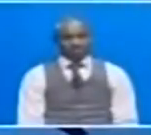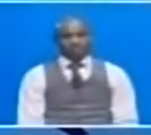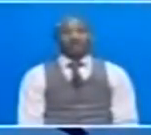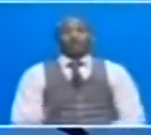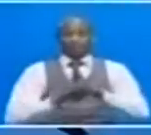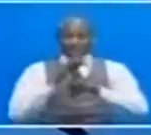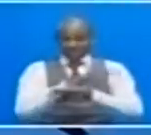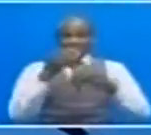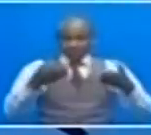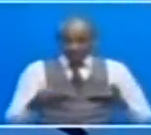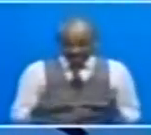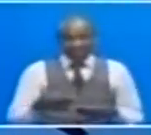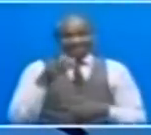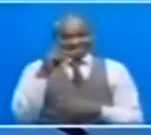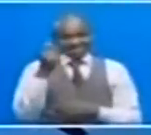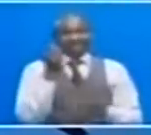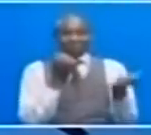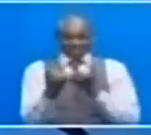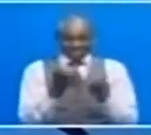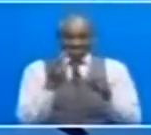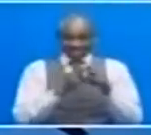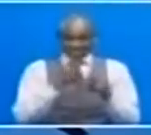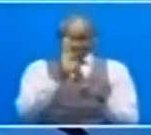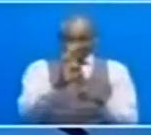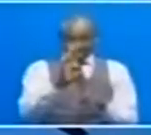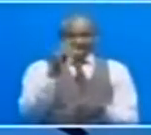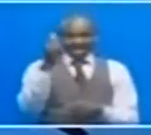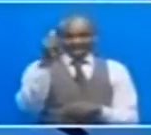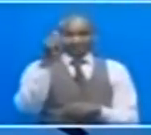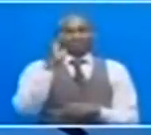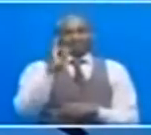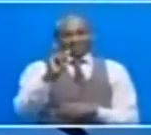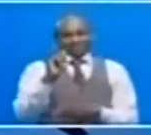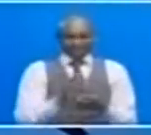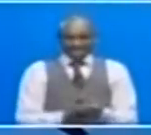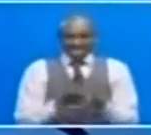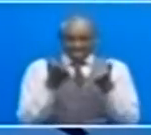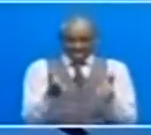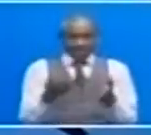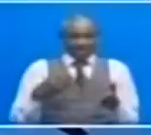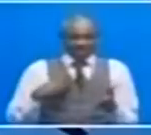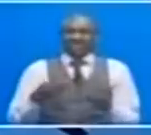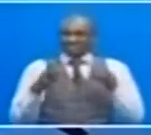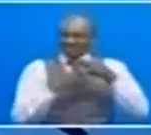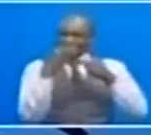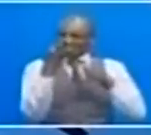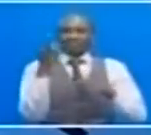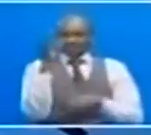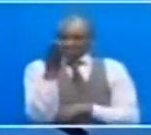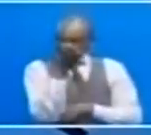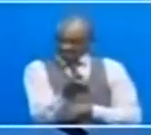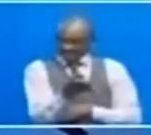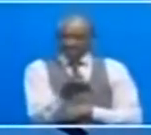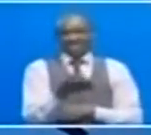Well, good evening and welcome to KTN Business. My name is Abby Agina. Fresh from posting 73% growth in net profit